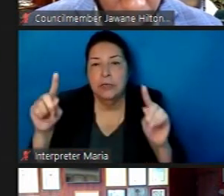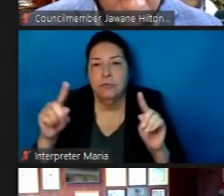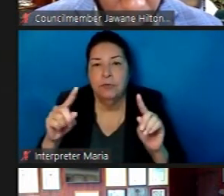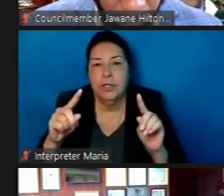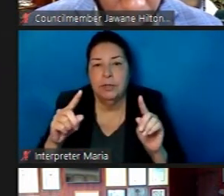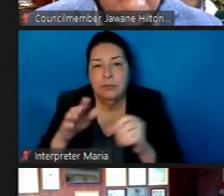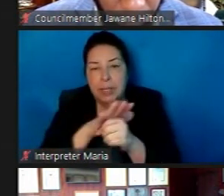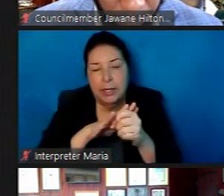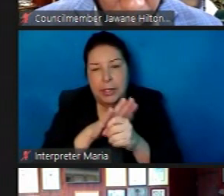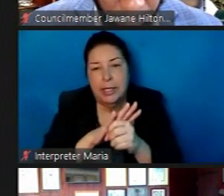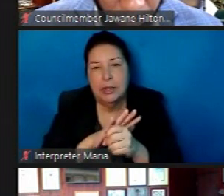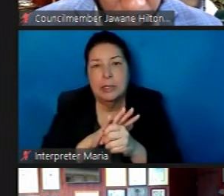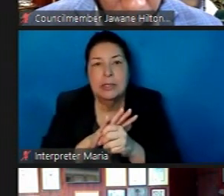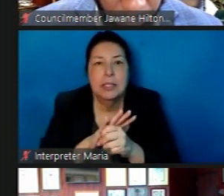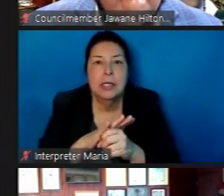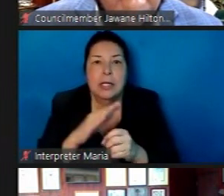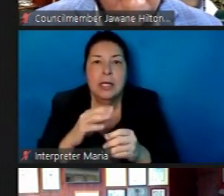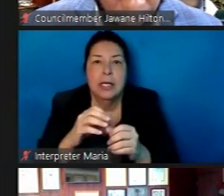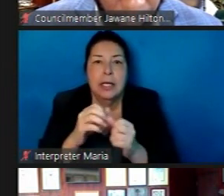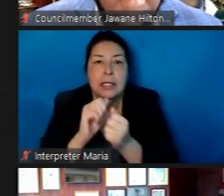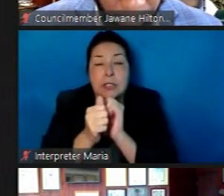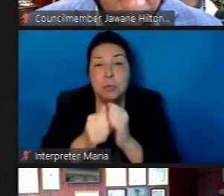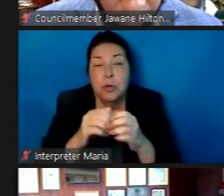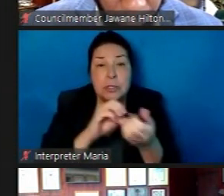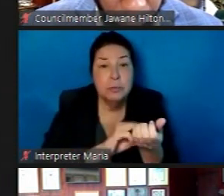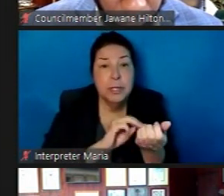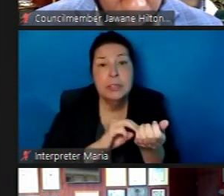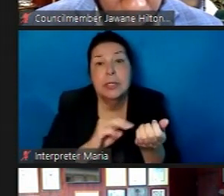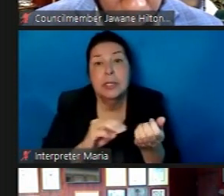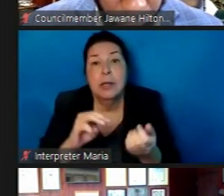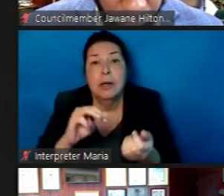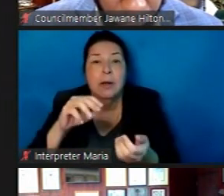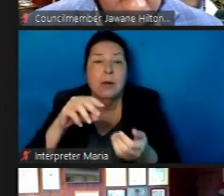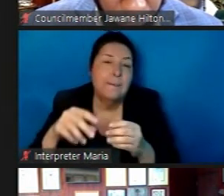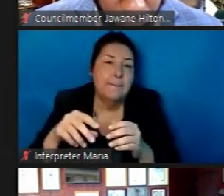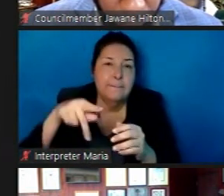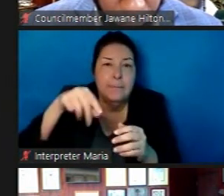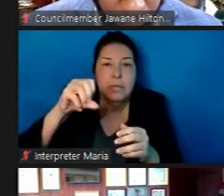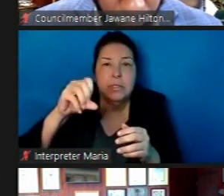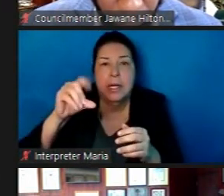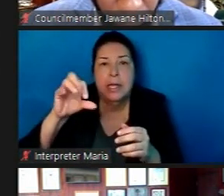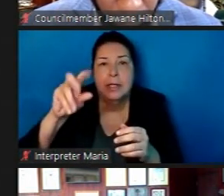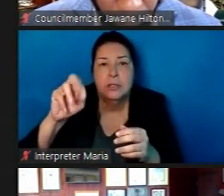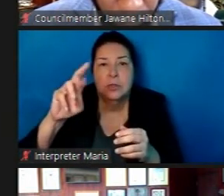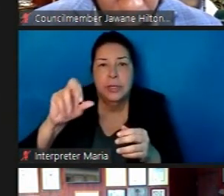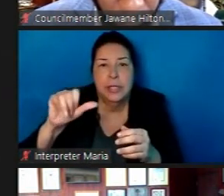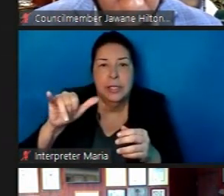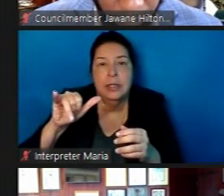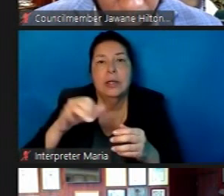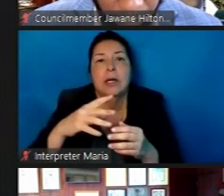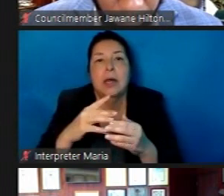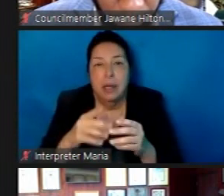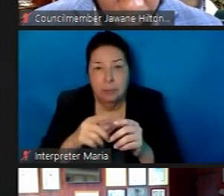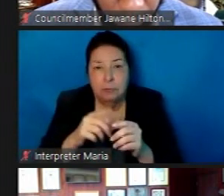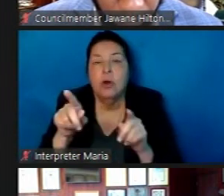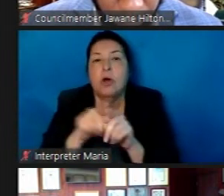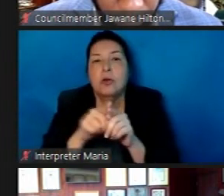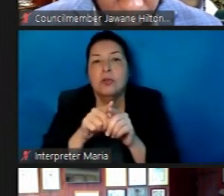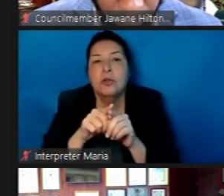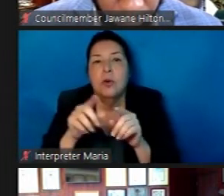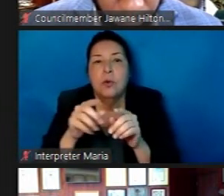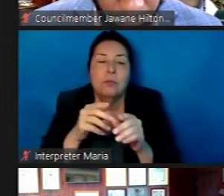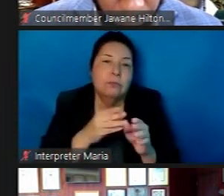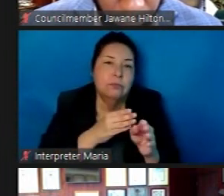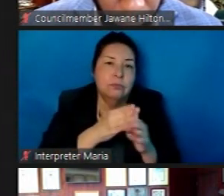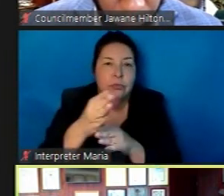sports medicine, podiatry, dermatology, East-West medicine, as well as primary care of the mentally complex